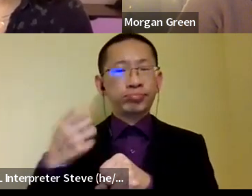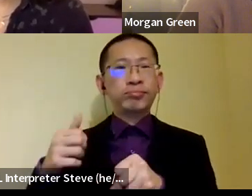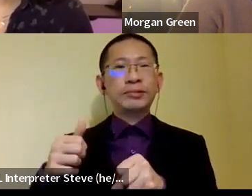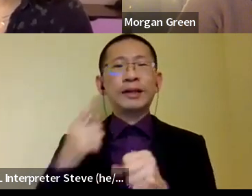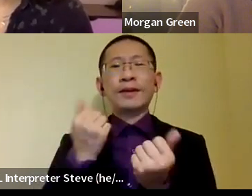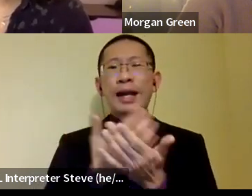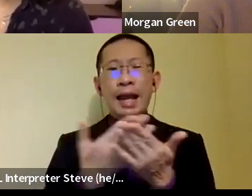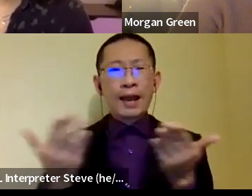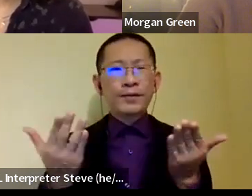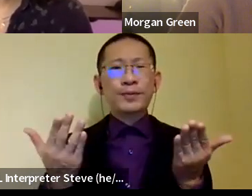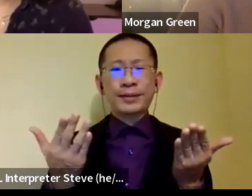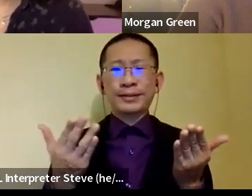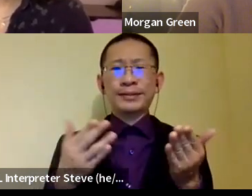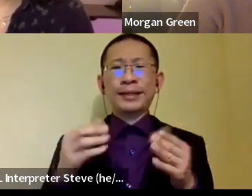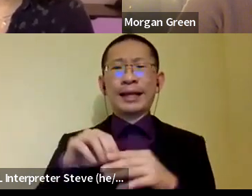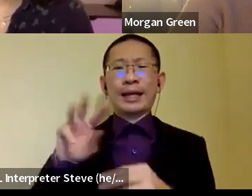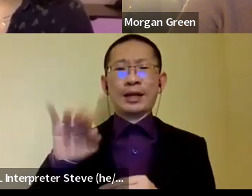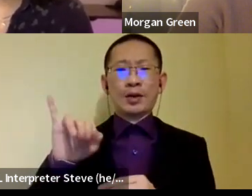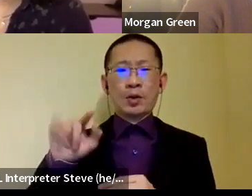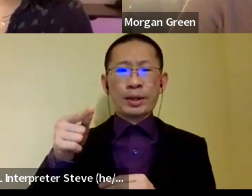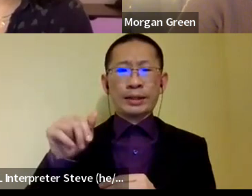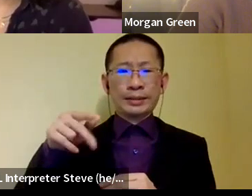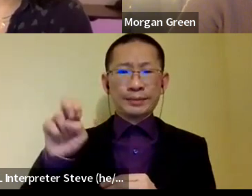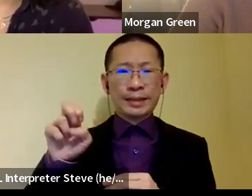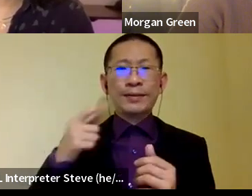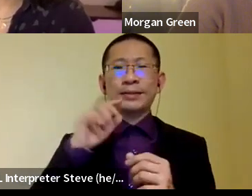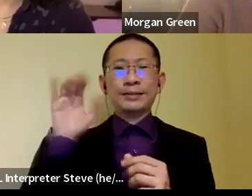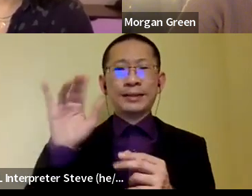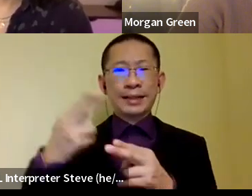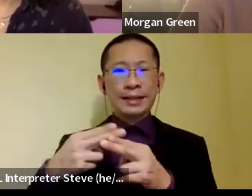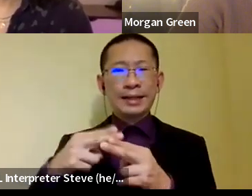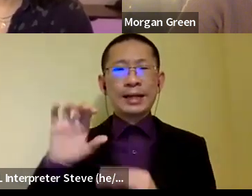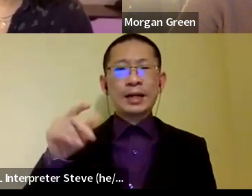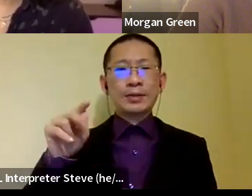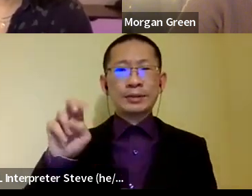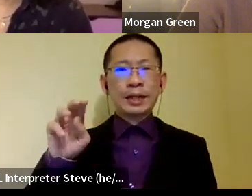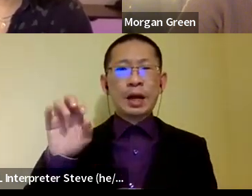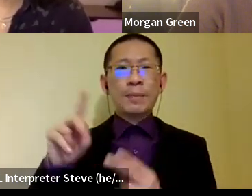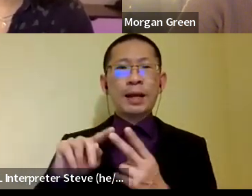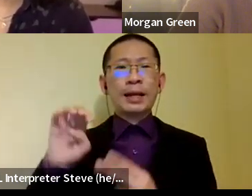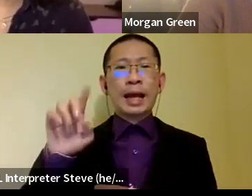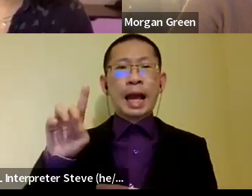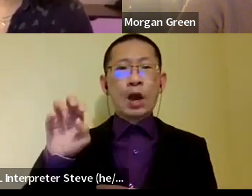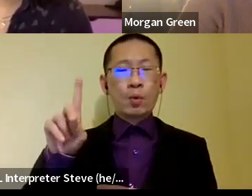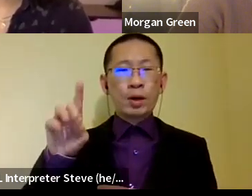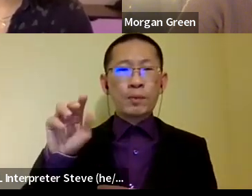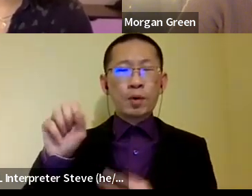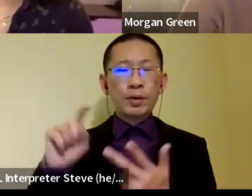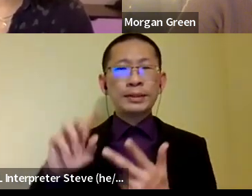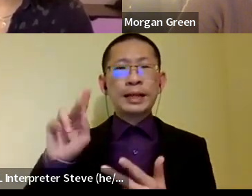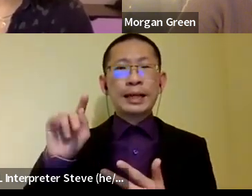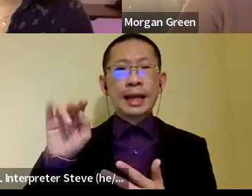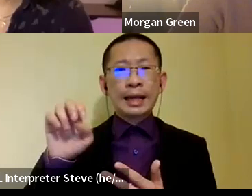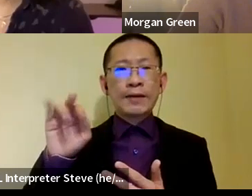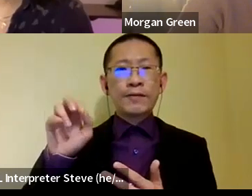of everyone at the Wingspace Salons team. I want to say their names. Christine Mock, Edward Morris, who is here with us tonight, Kate Freer, who got